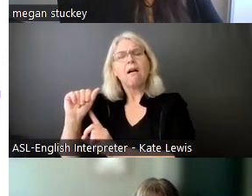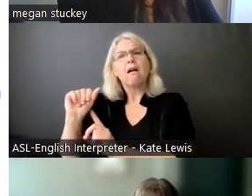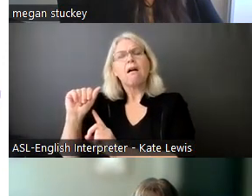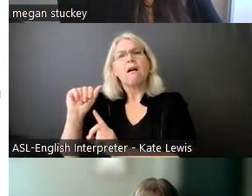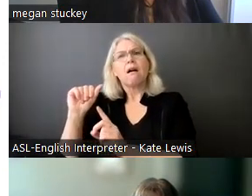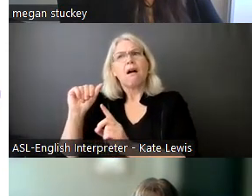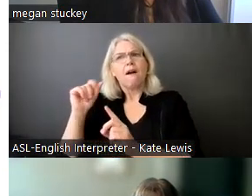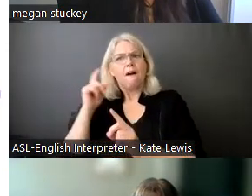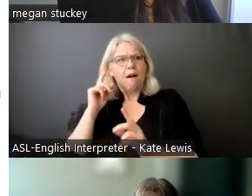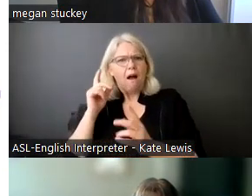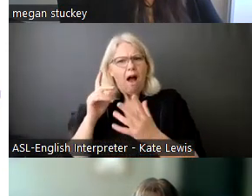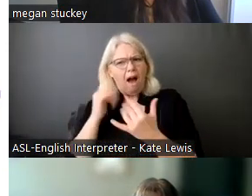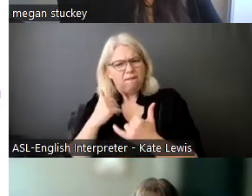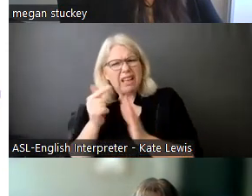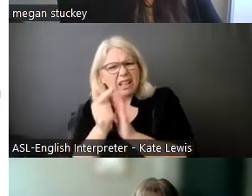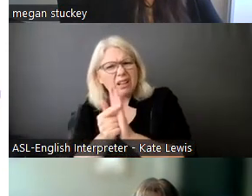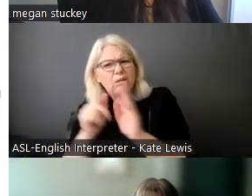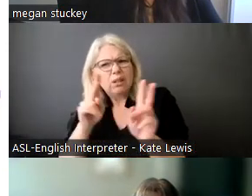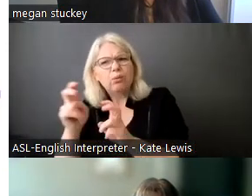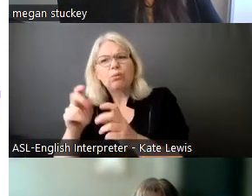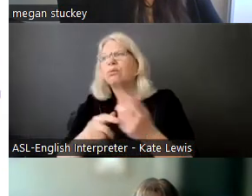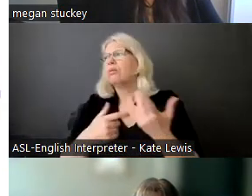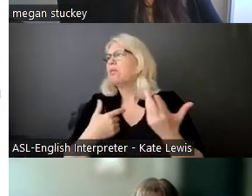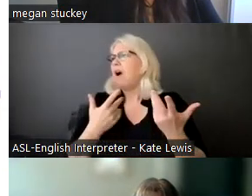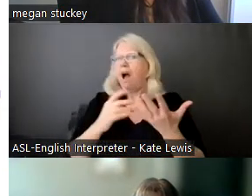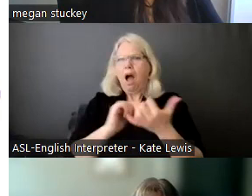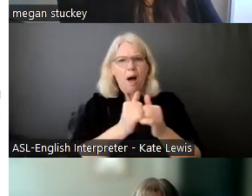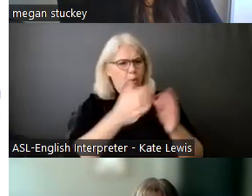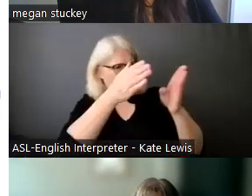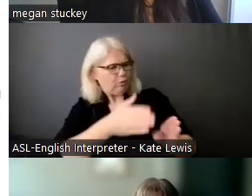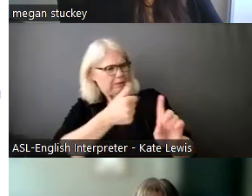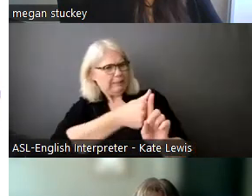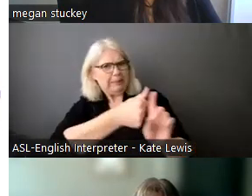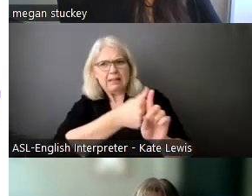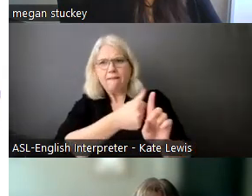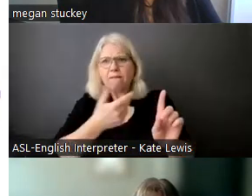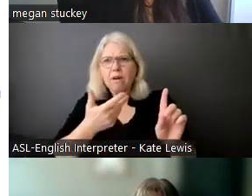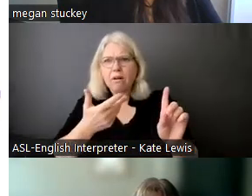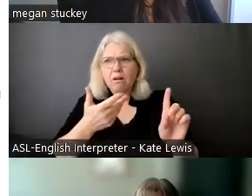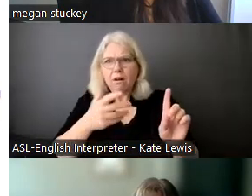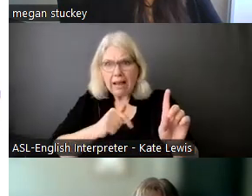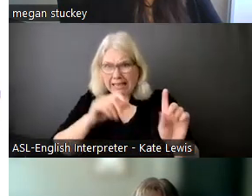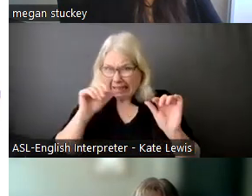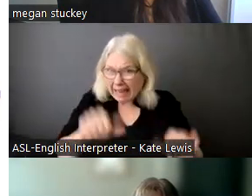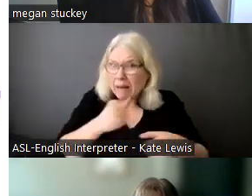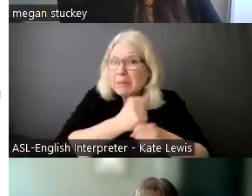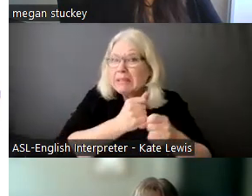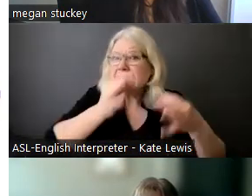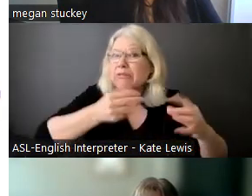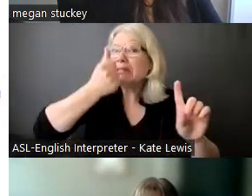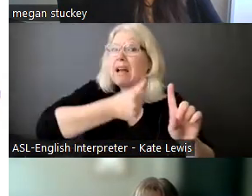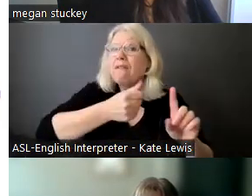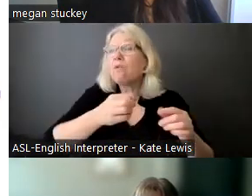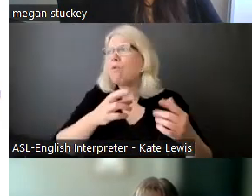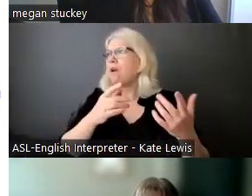the mental capacity, capacity tests, and when the POAs are effective. So we are excited today to bring